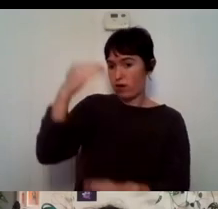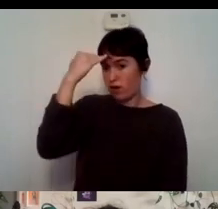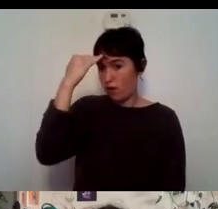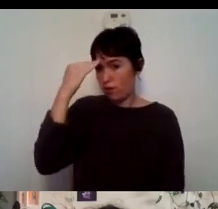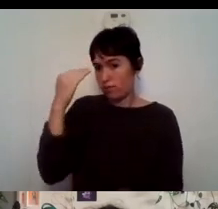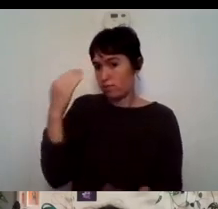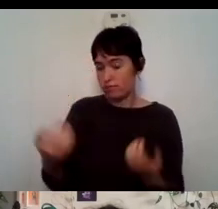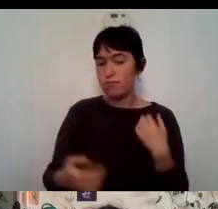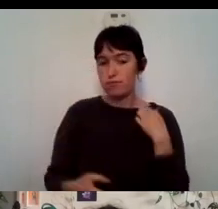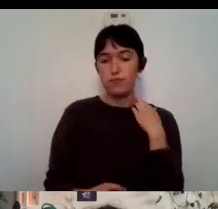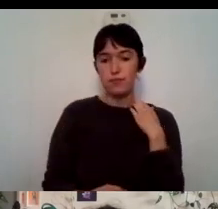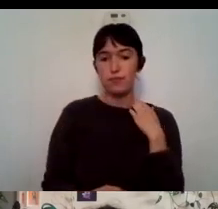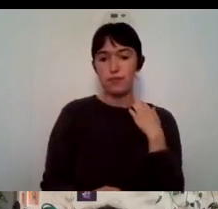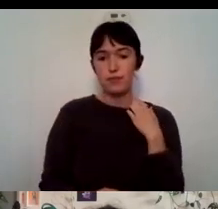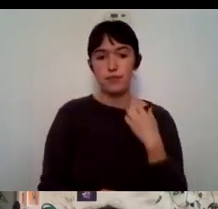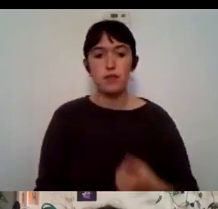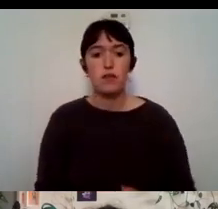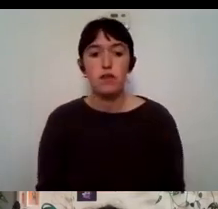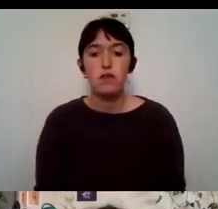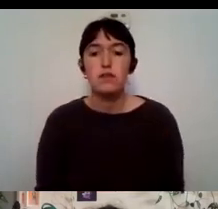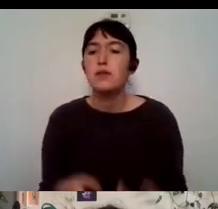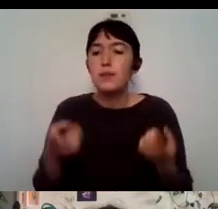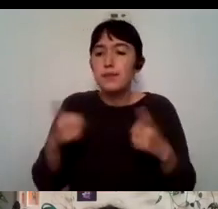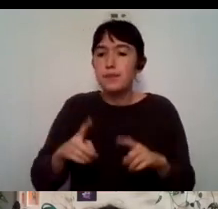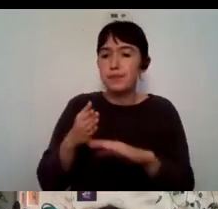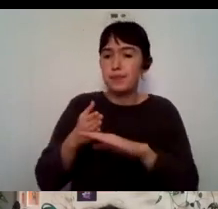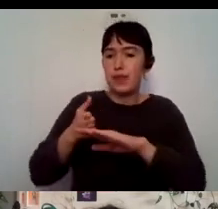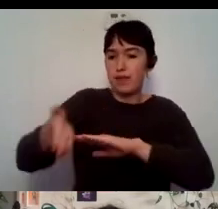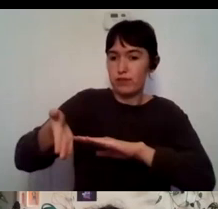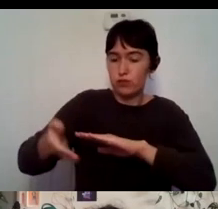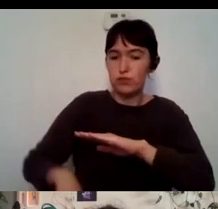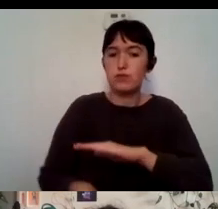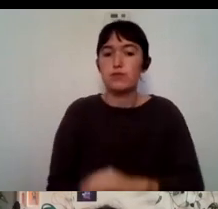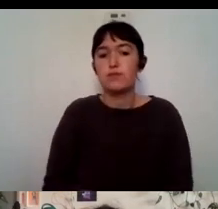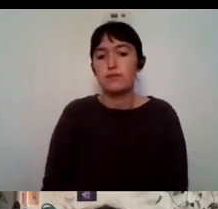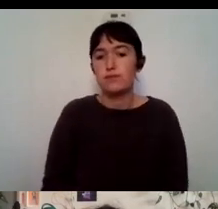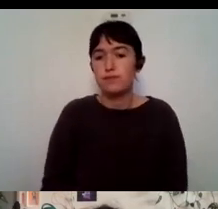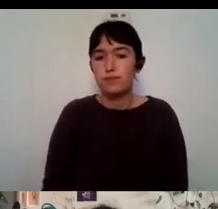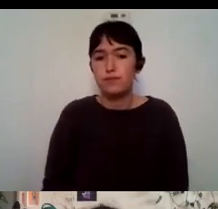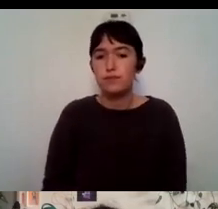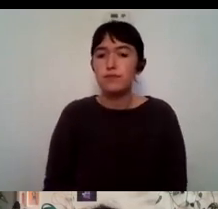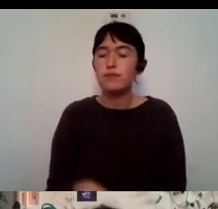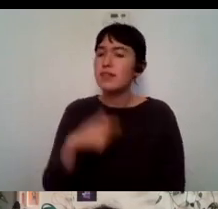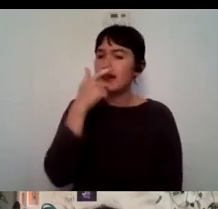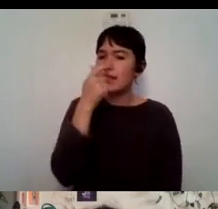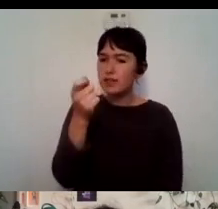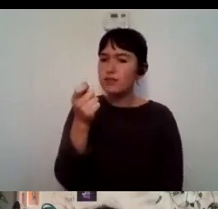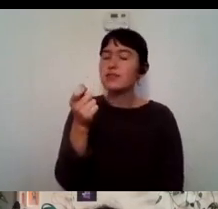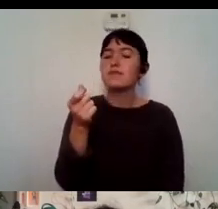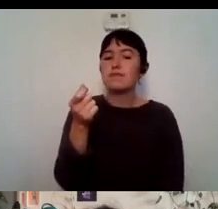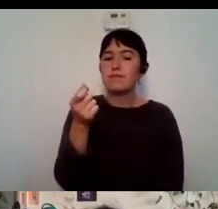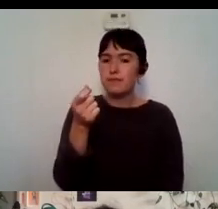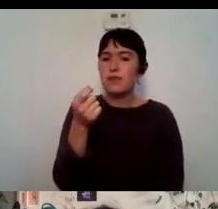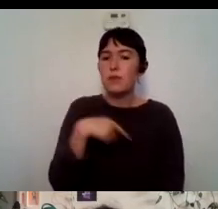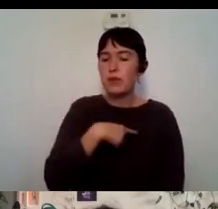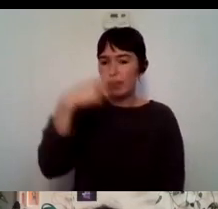is, well, what happens next? So this is also really interesting for us, because we think